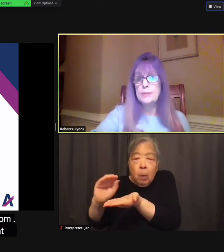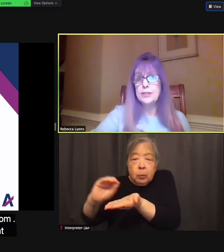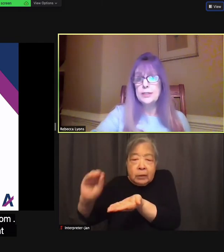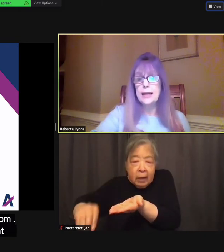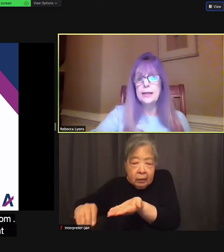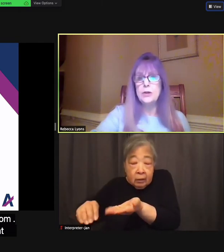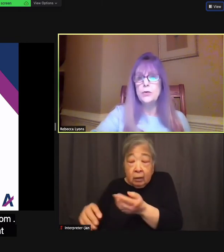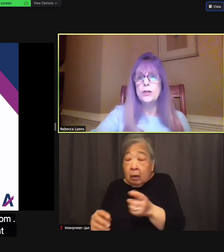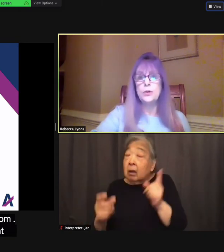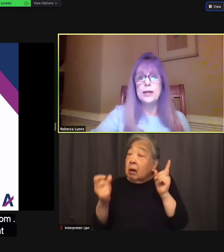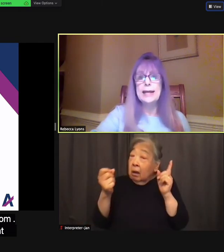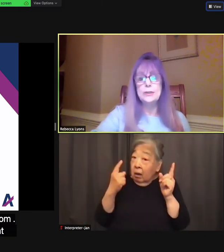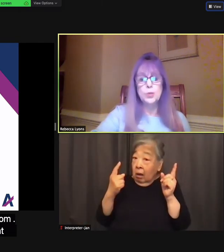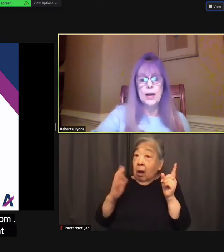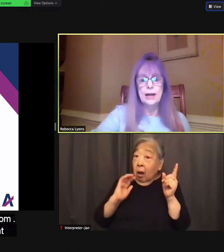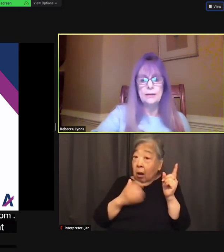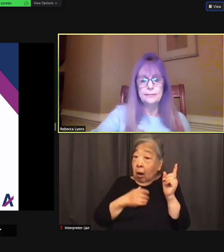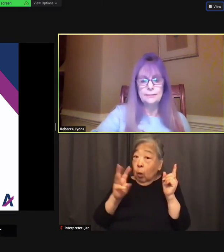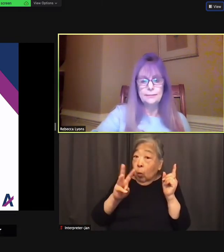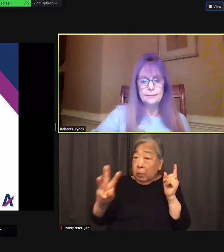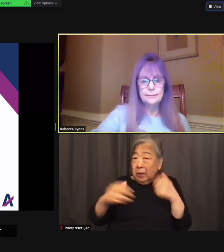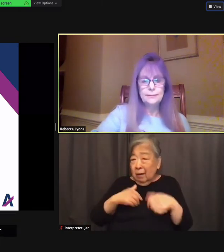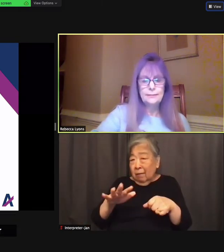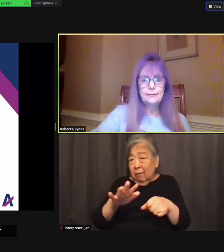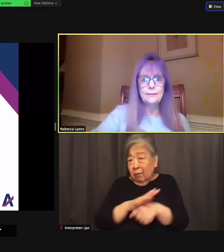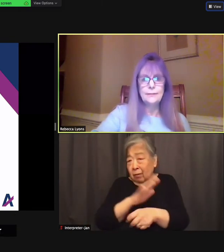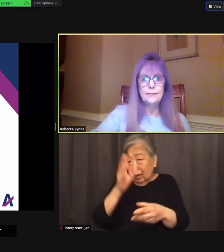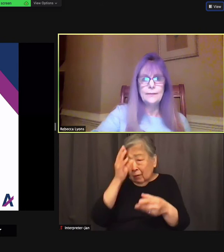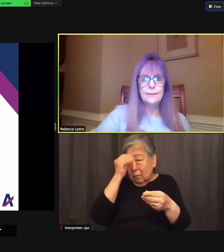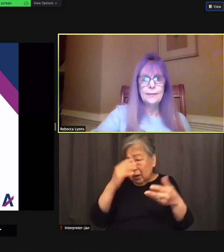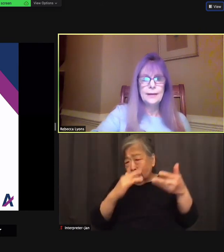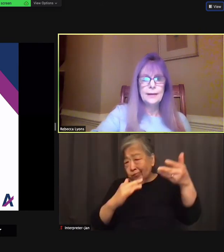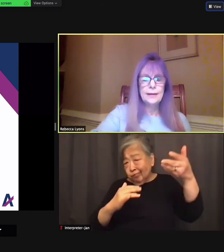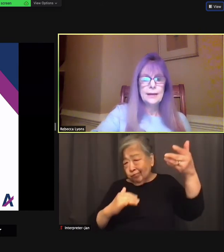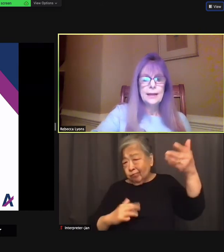our website that you can look at as well.